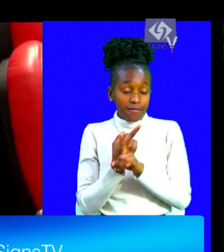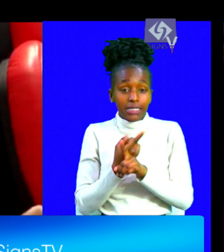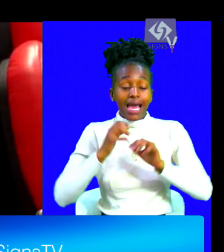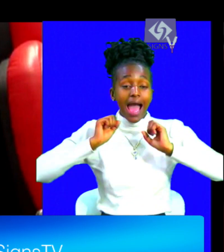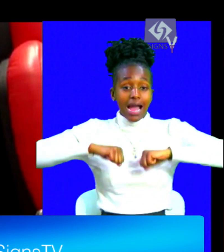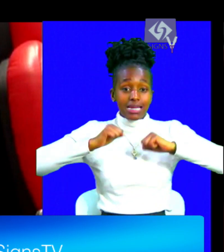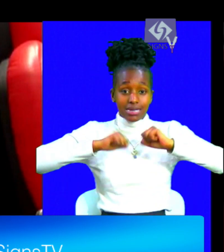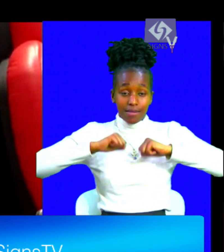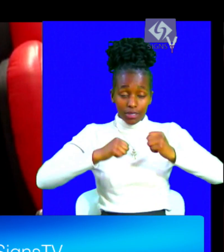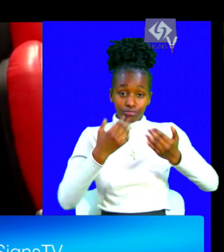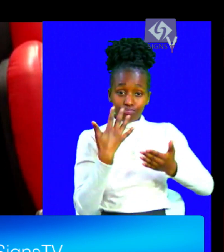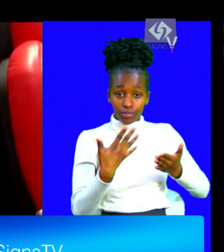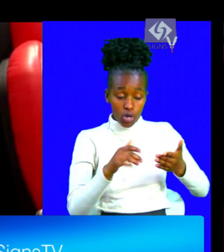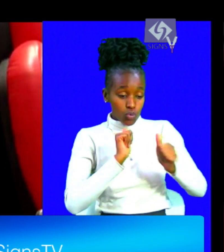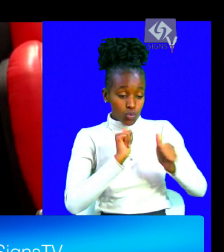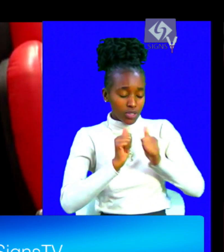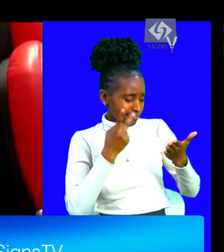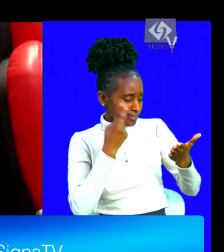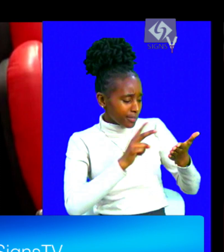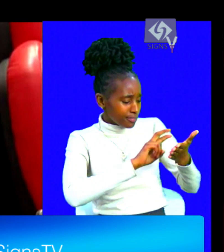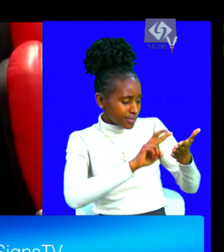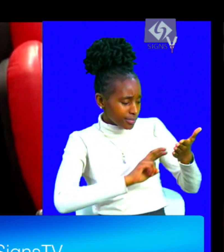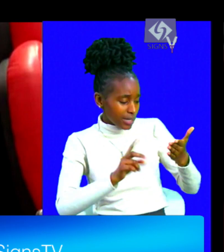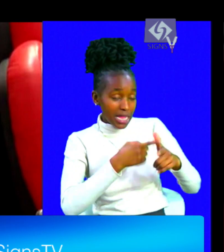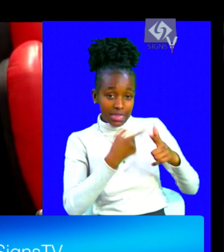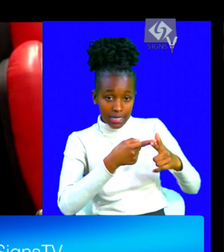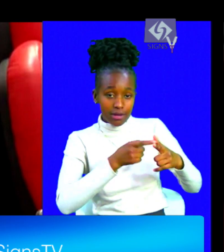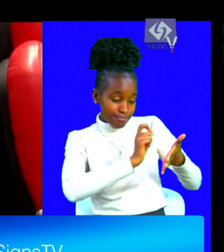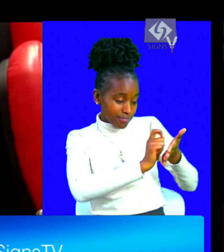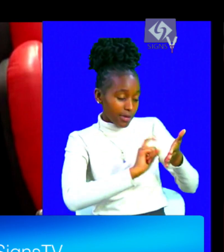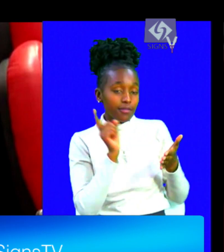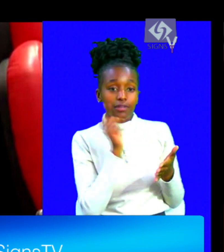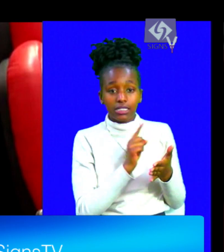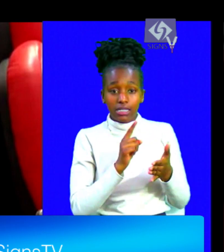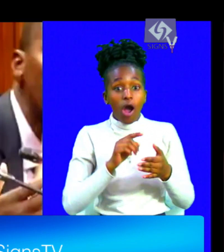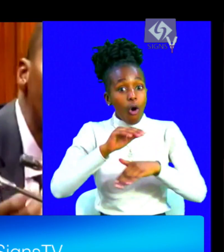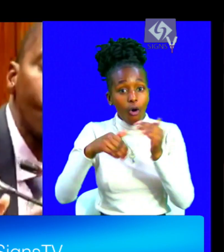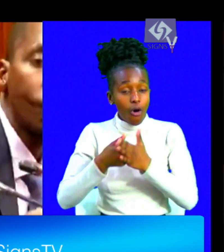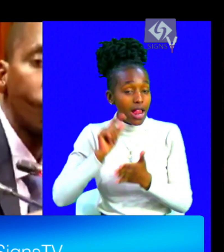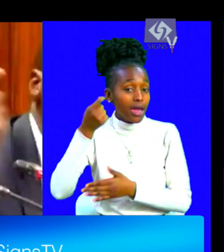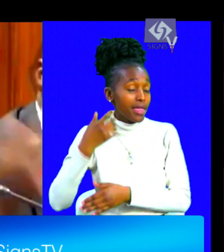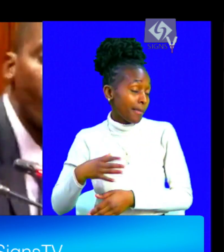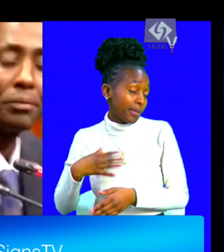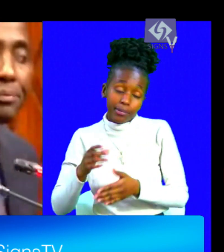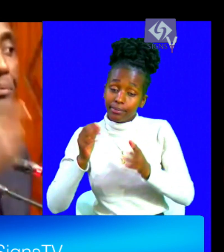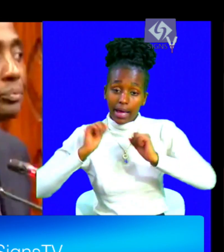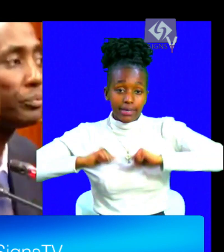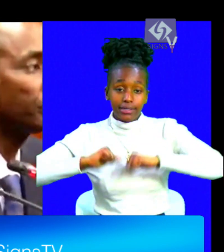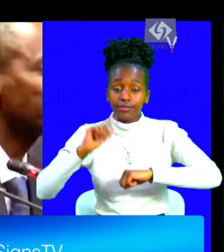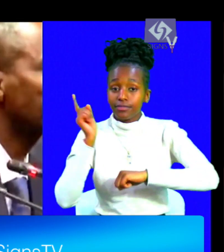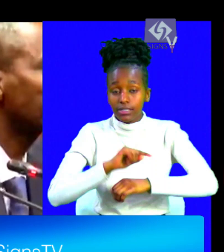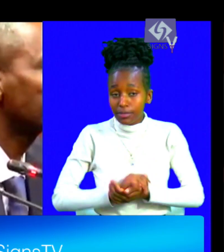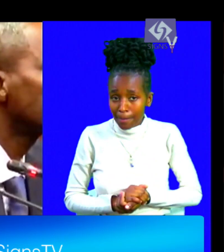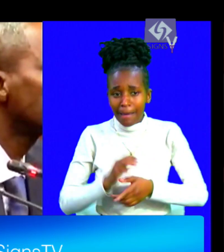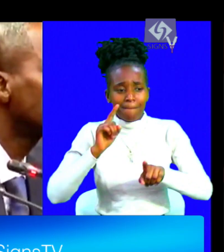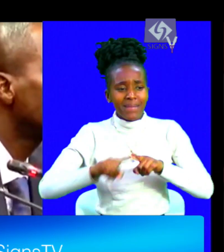terms and conditions to which Kenyans agreed to whatever it is that they were going to use the data with. Just they have told us they don't investigate, they